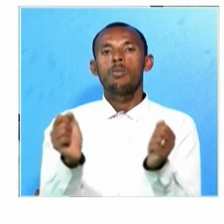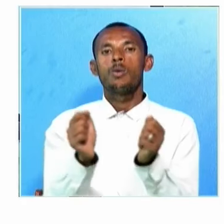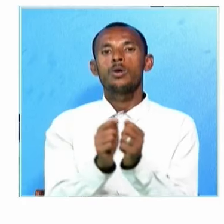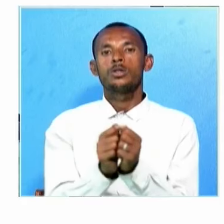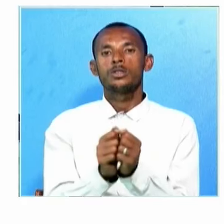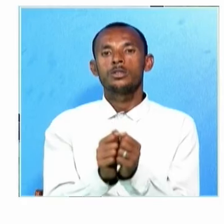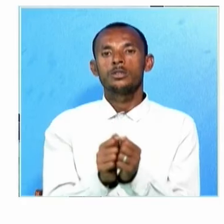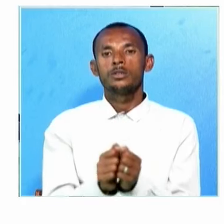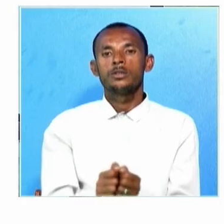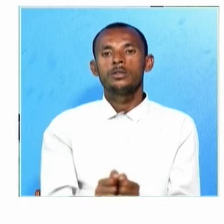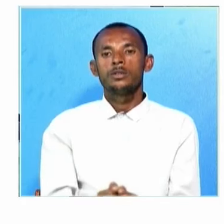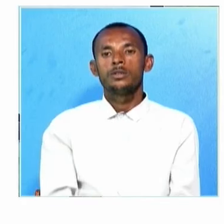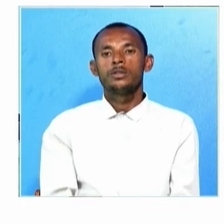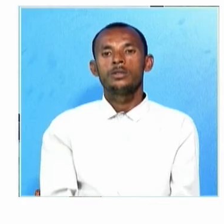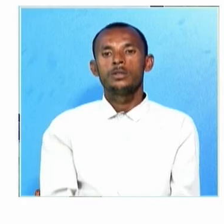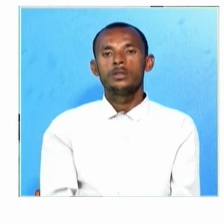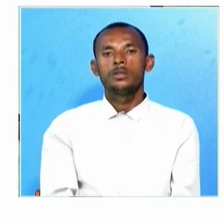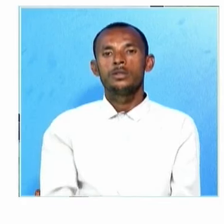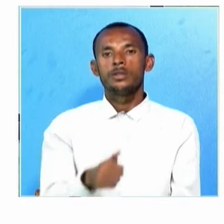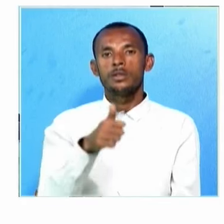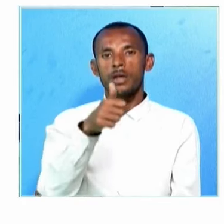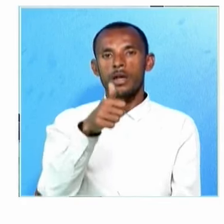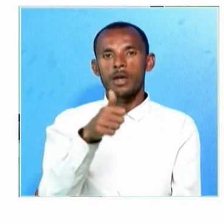both in